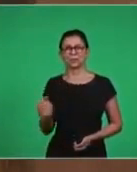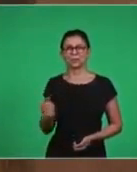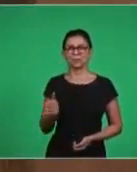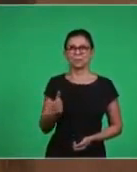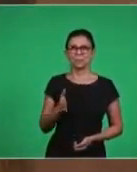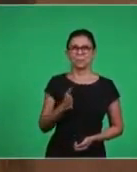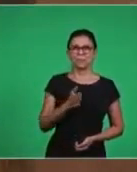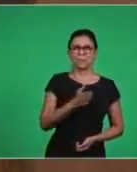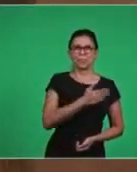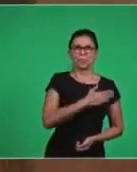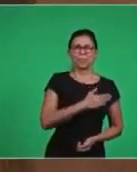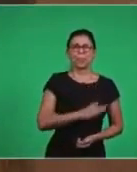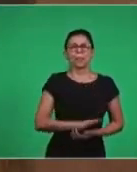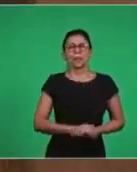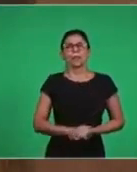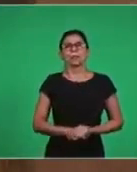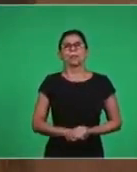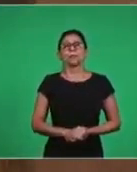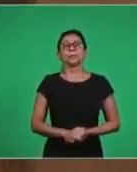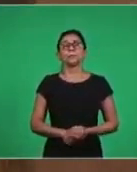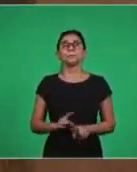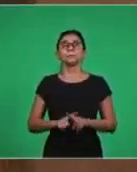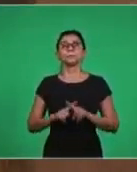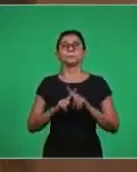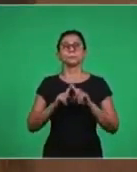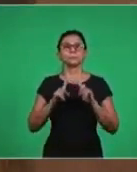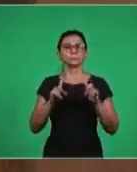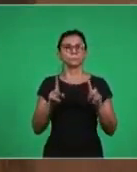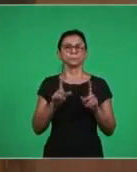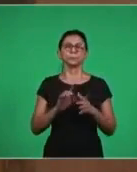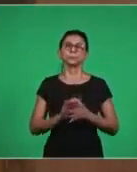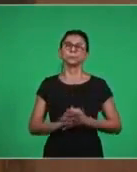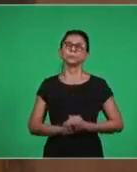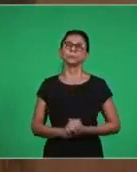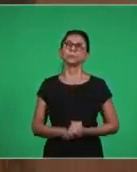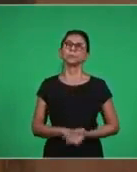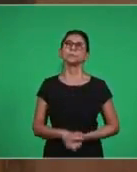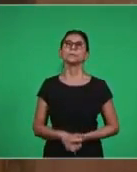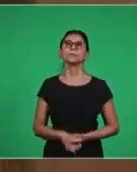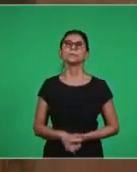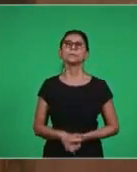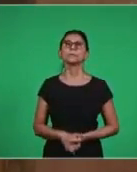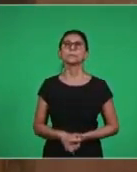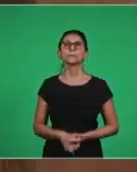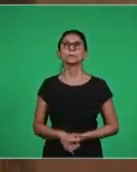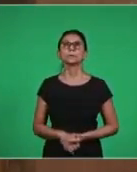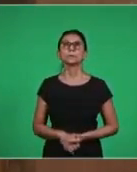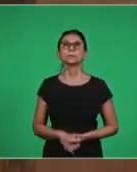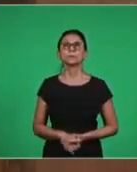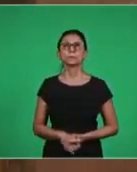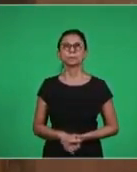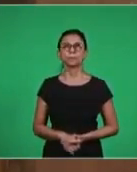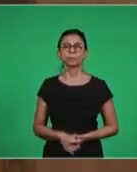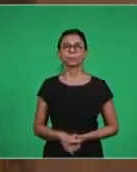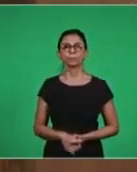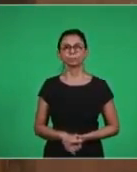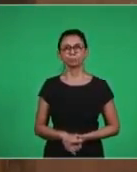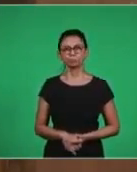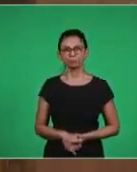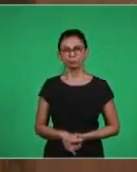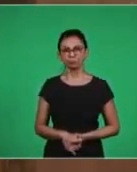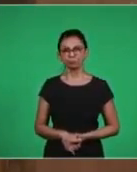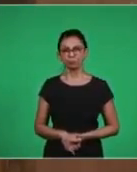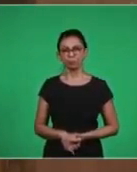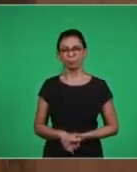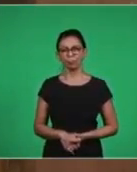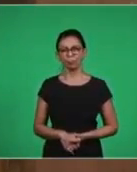But I want to relate, afterwards I'm going to relate this for them to do.